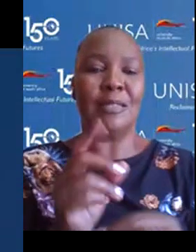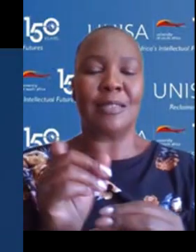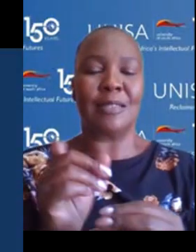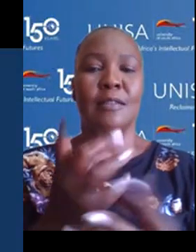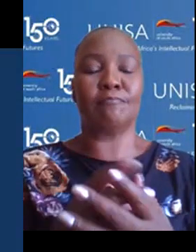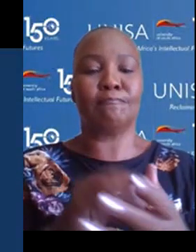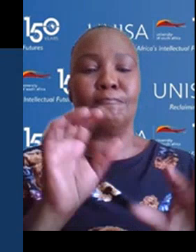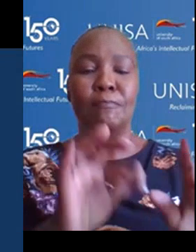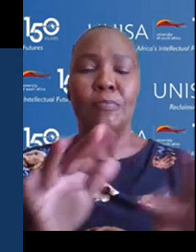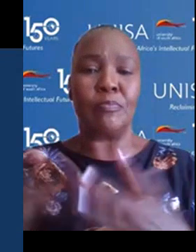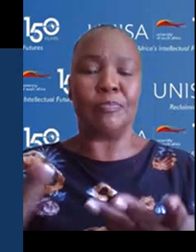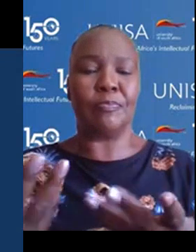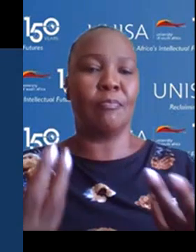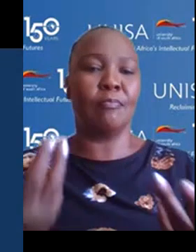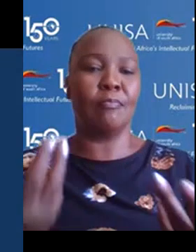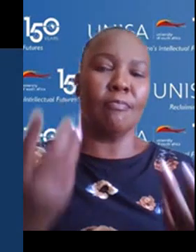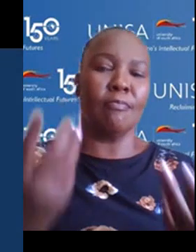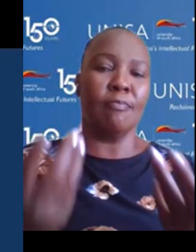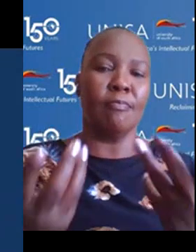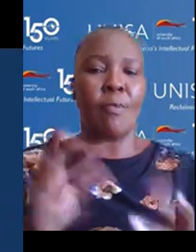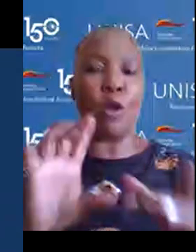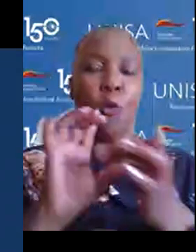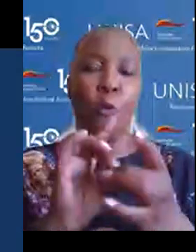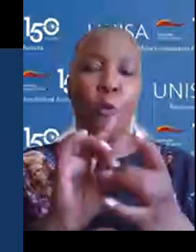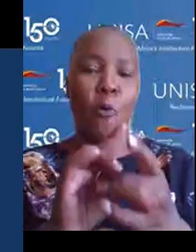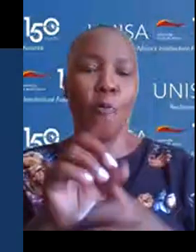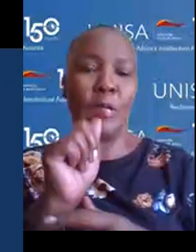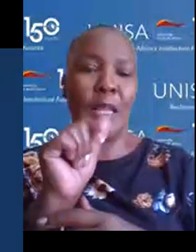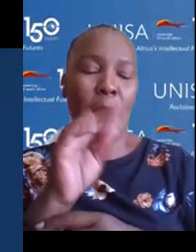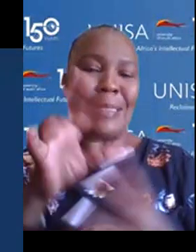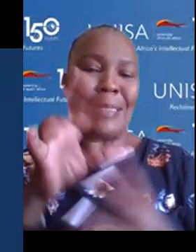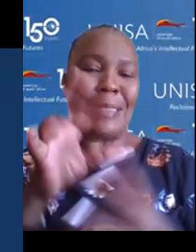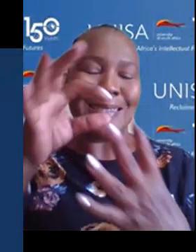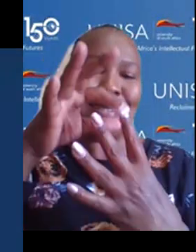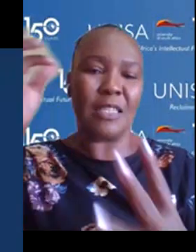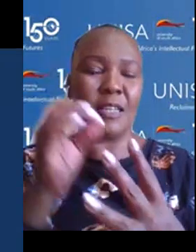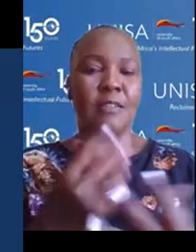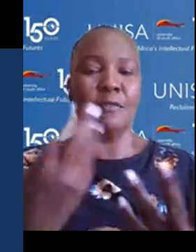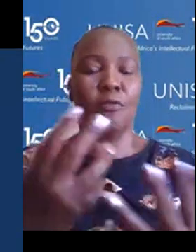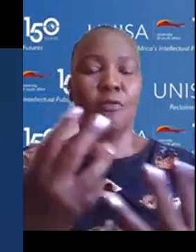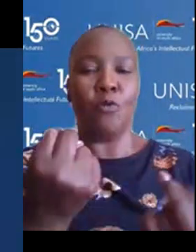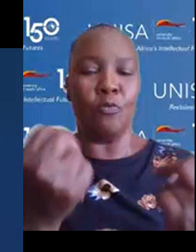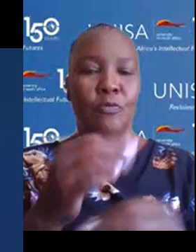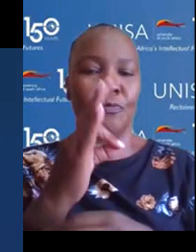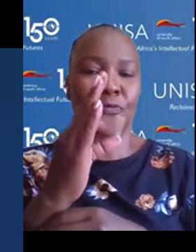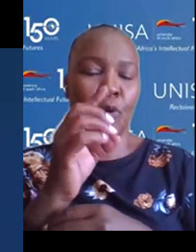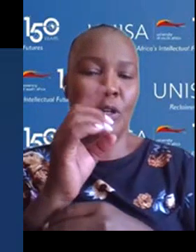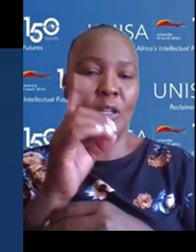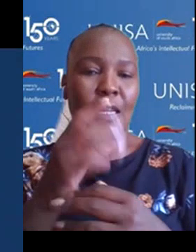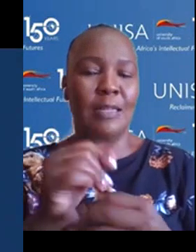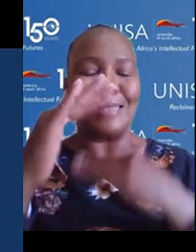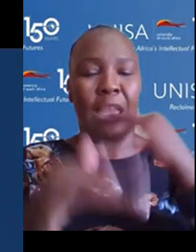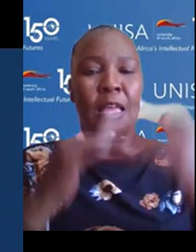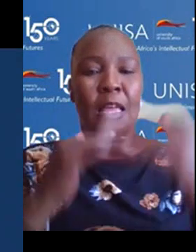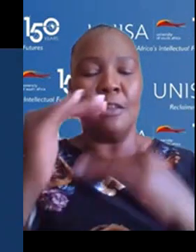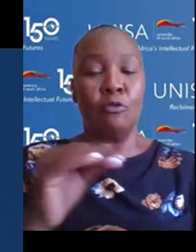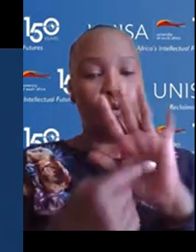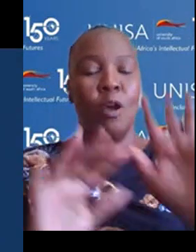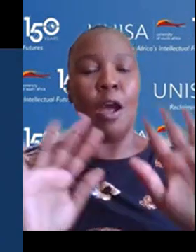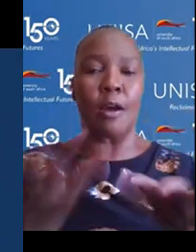type it up. And then on your Home tab, you can also select a new folder. Now, pretty much all these steps I'm just going to show